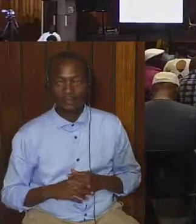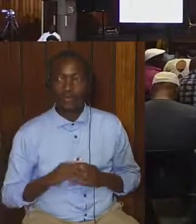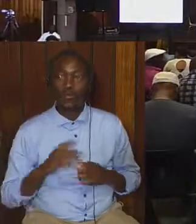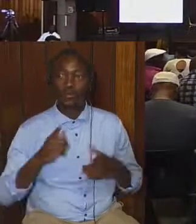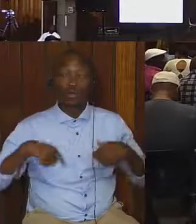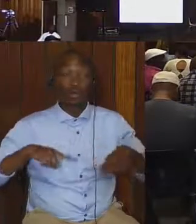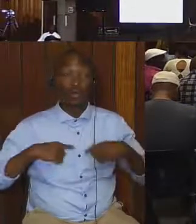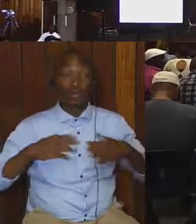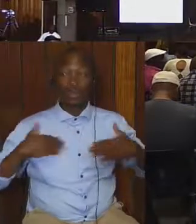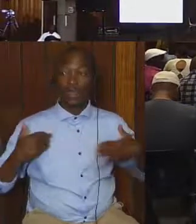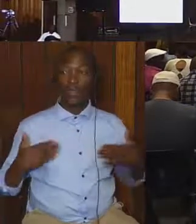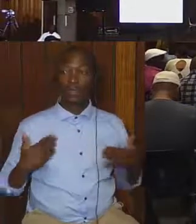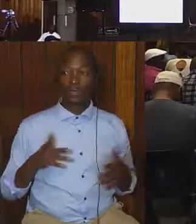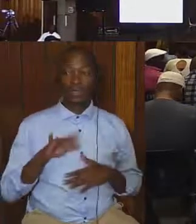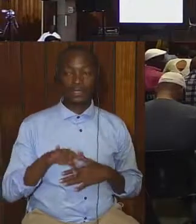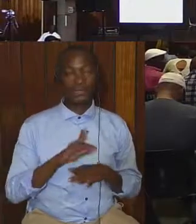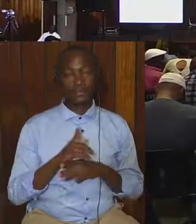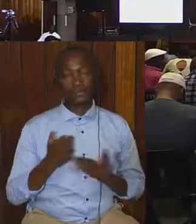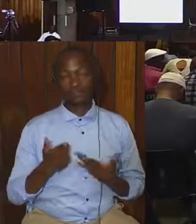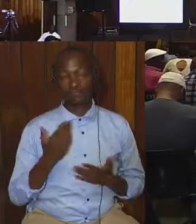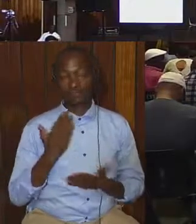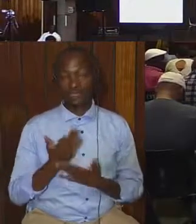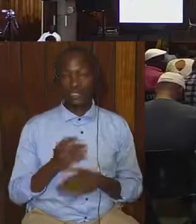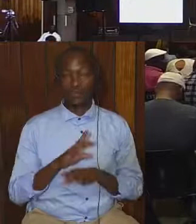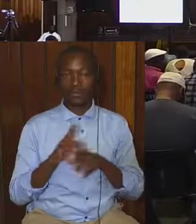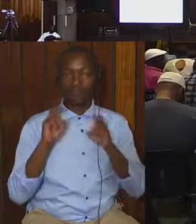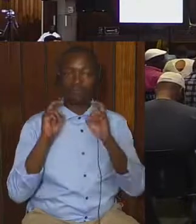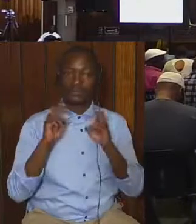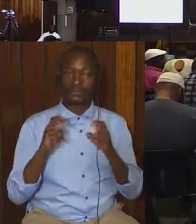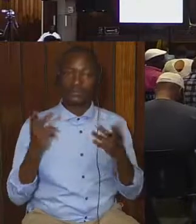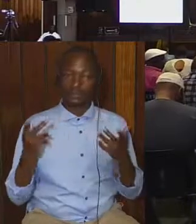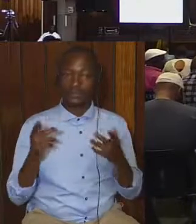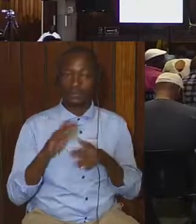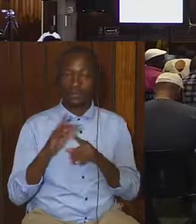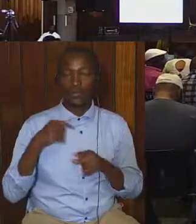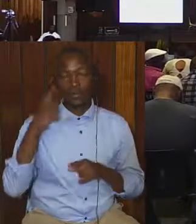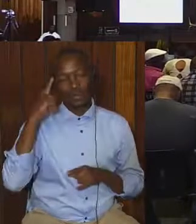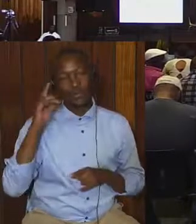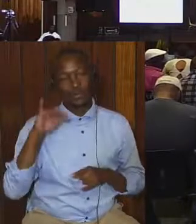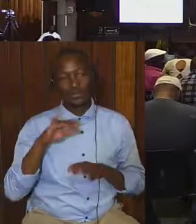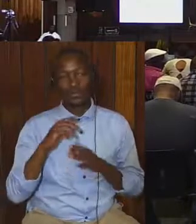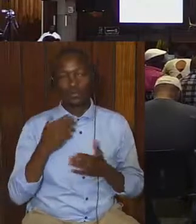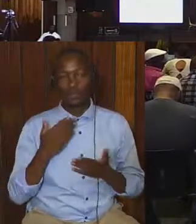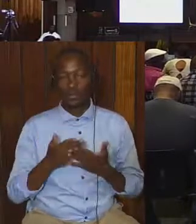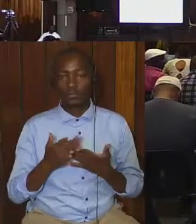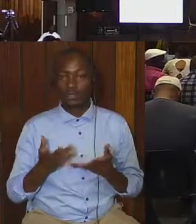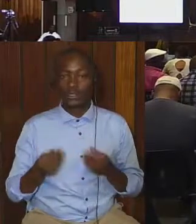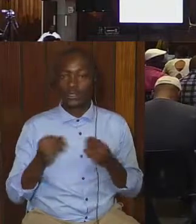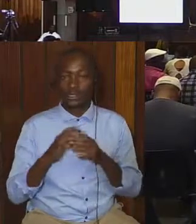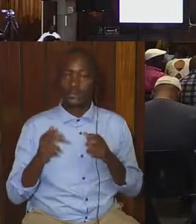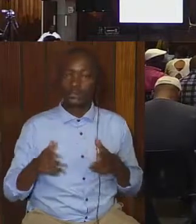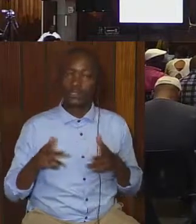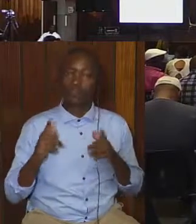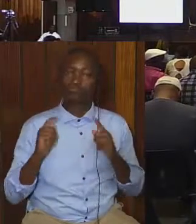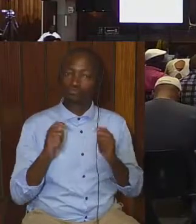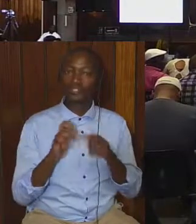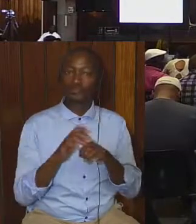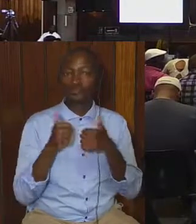Besijabulile uma sizwa ukuthi kuphuma ithenda yamabhasi. Sicabanga ukuthi nathi sizoke sithole itransport